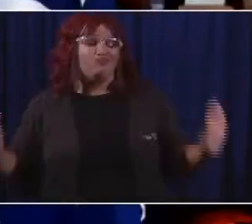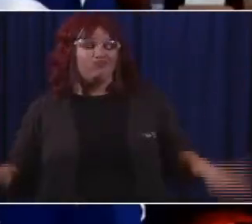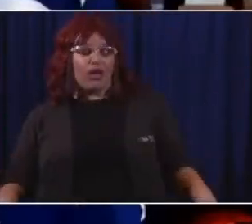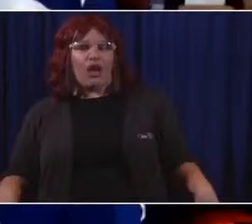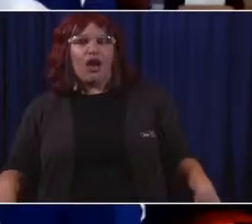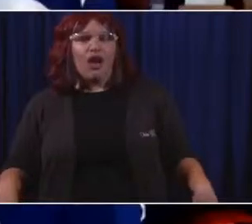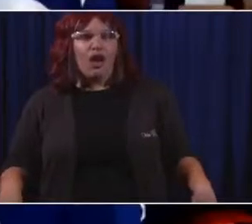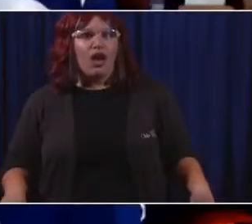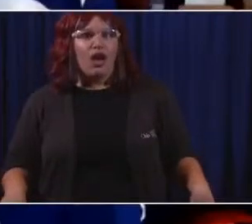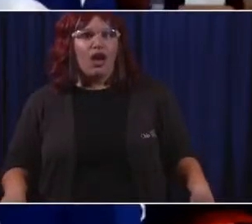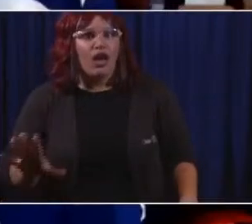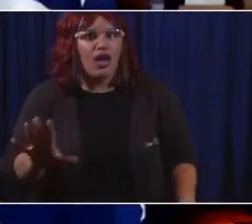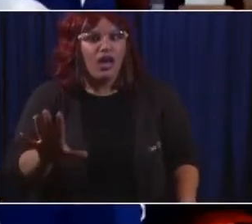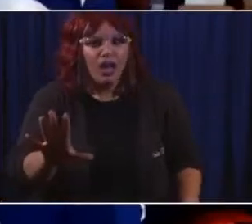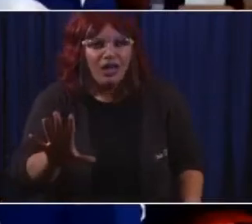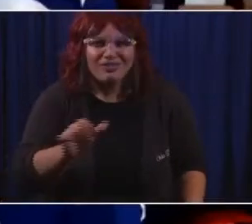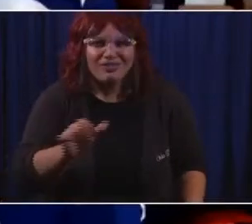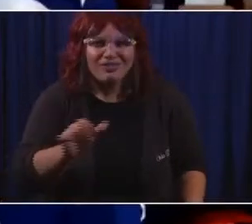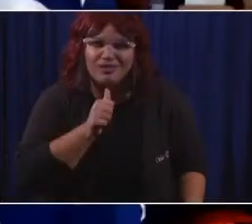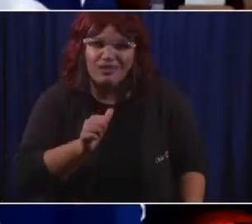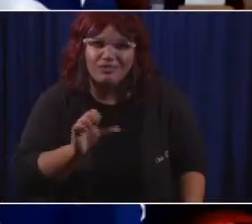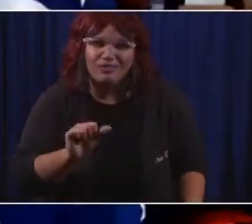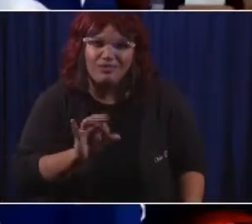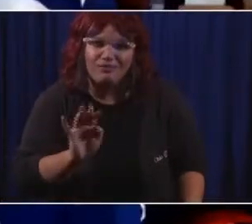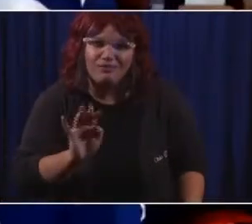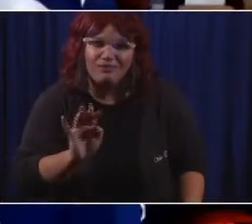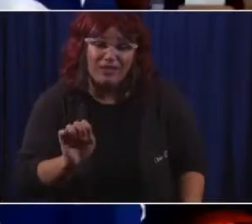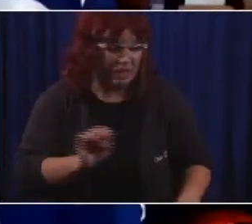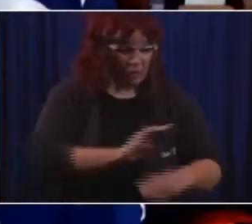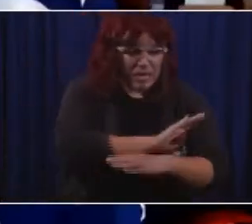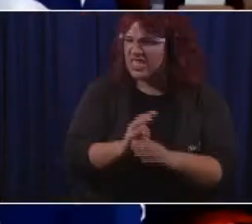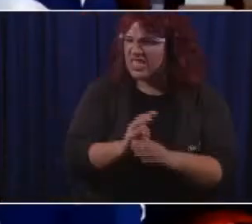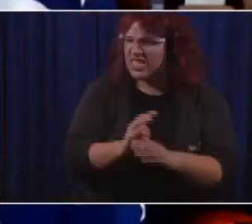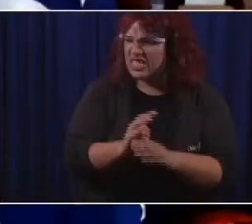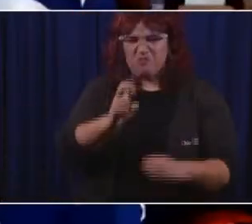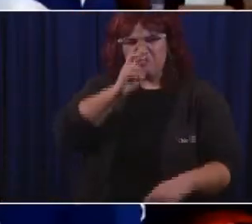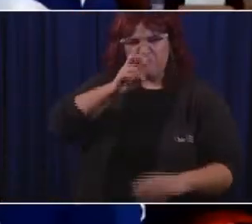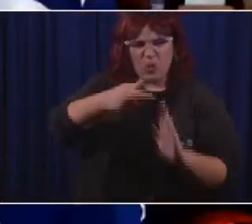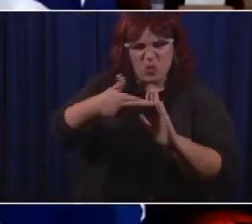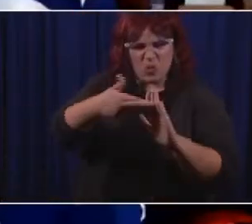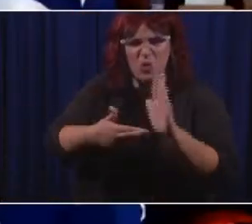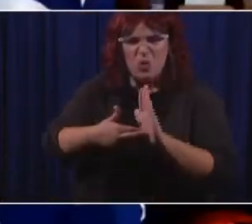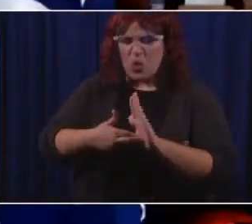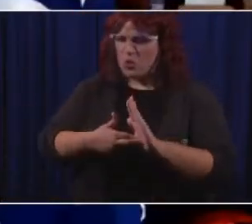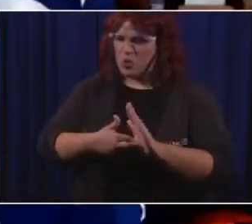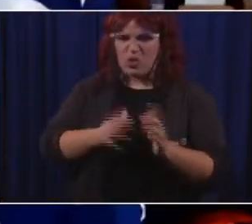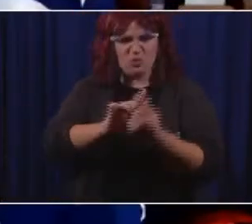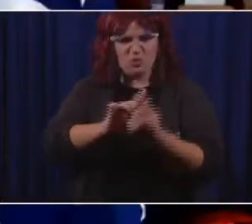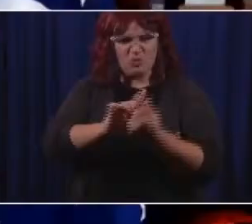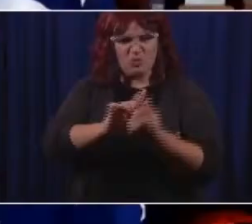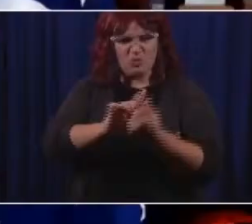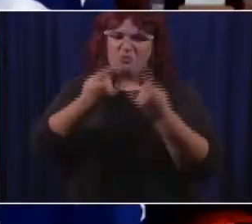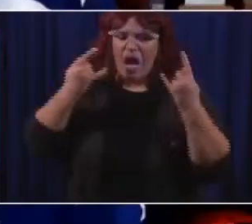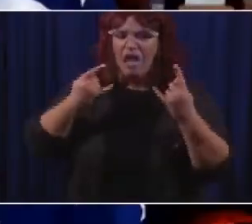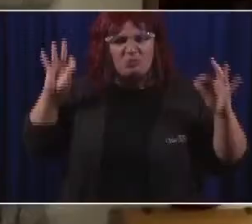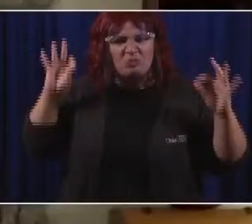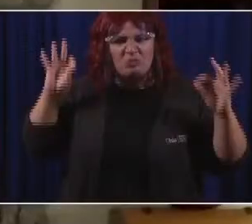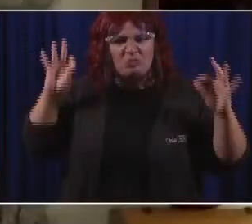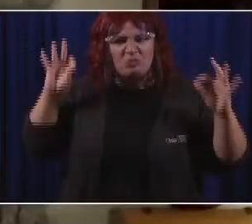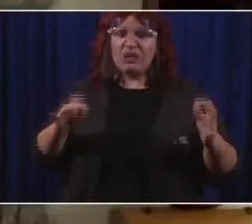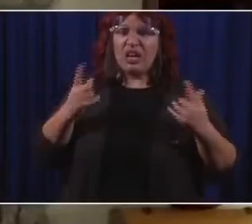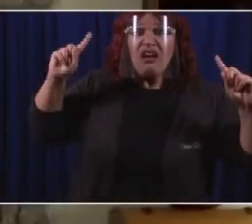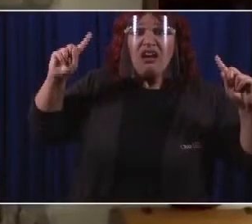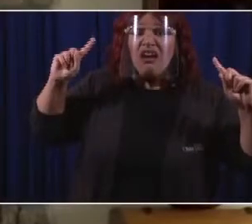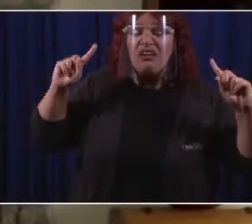that across the state. And we need to focus the solutions on where the problem is. Some of my best friends in the legislature talk